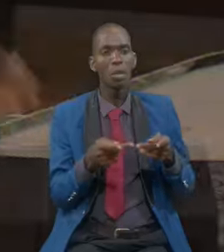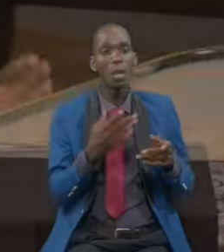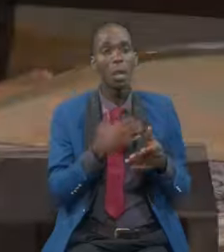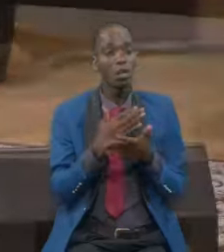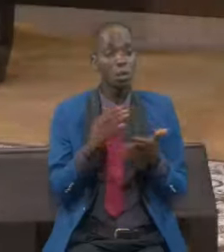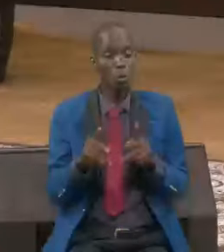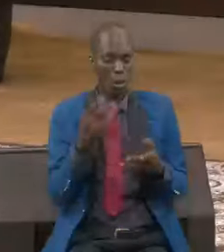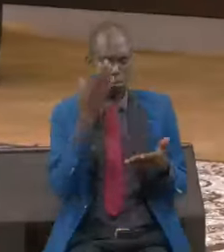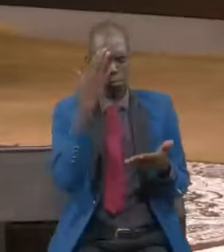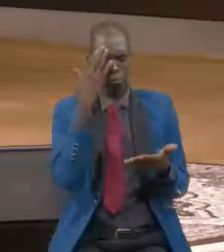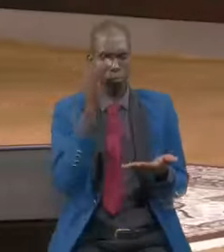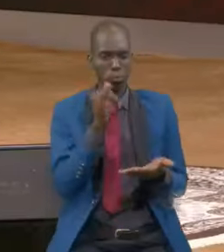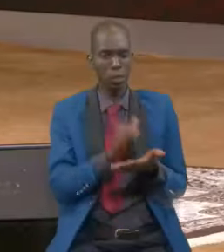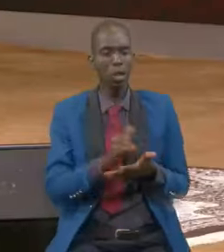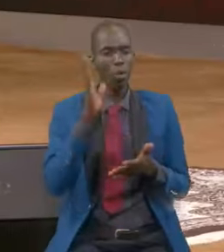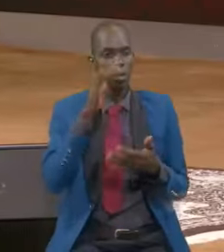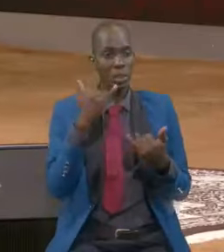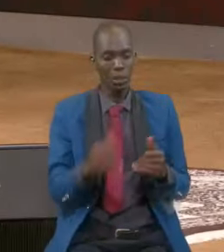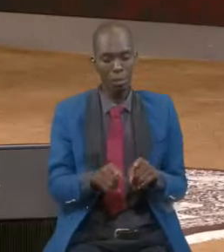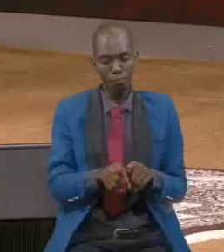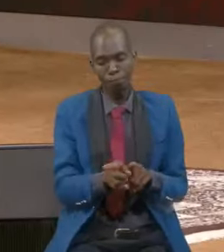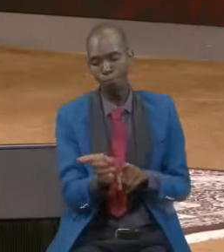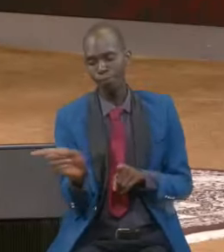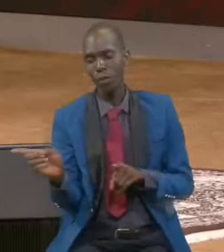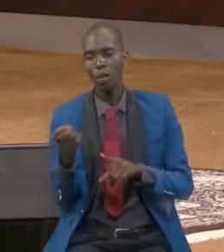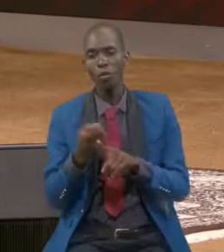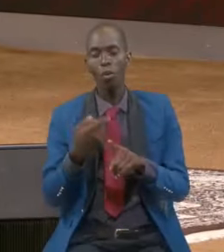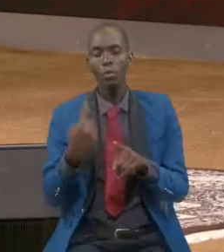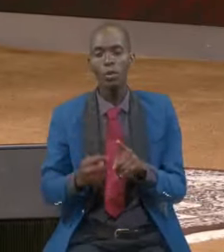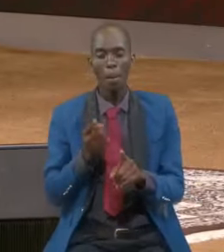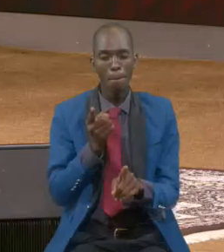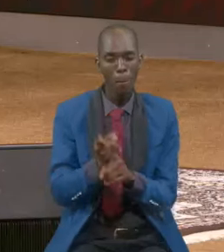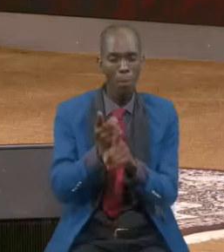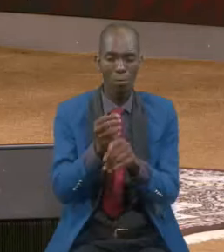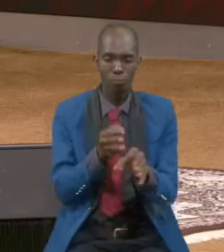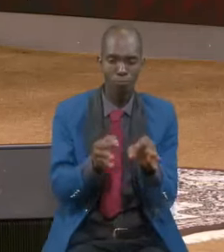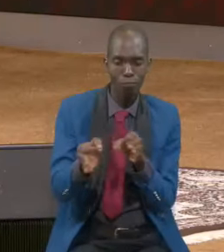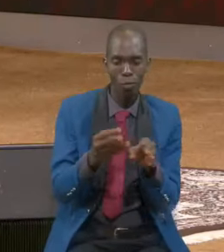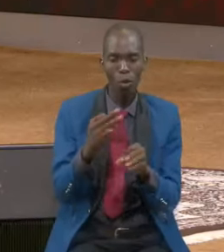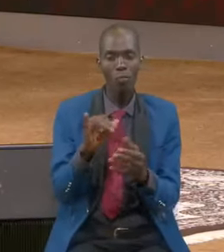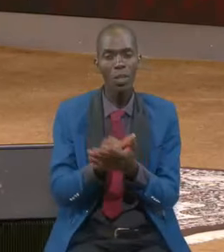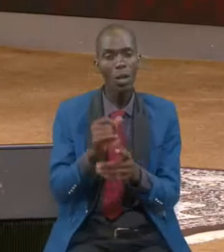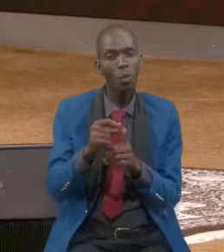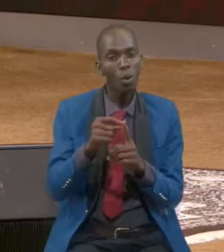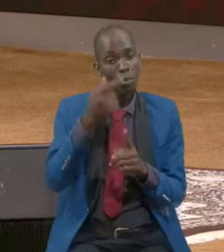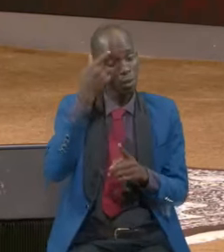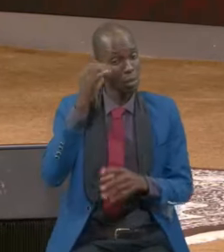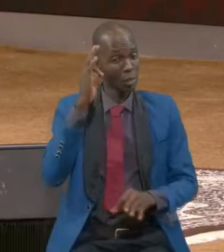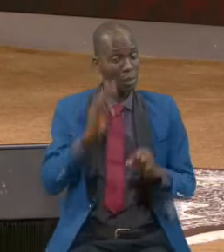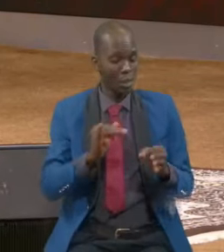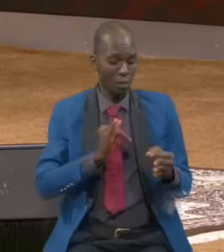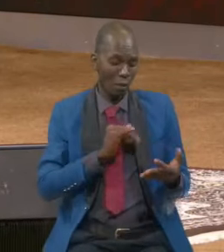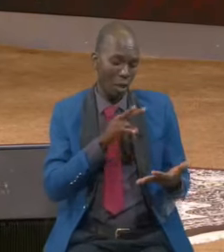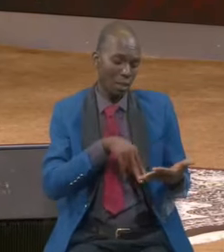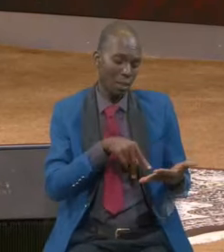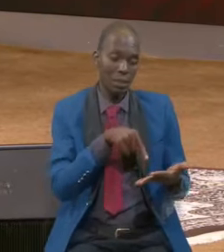the proper interpretation and from the proper application of the word, because if I read that,